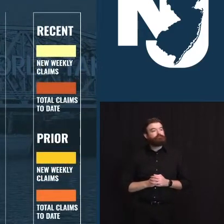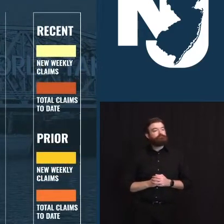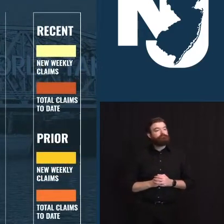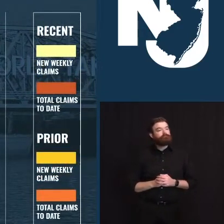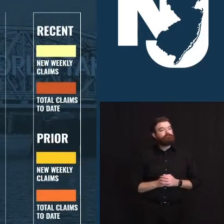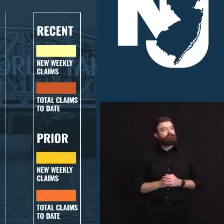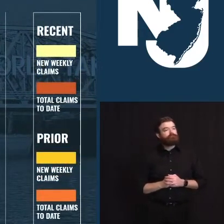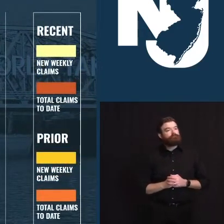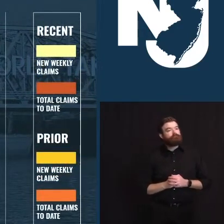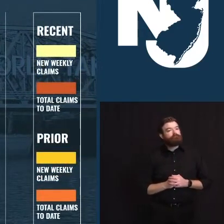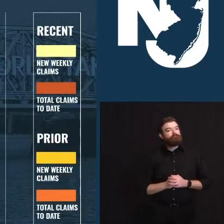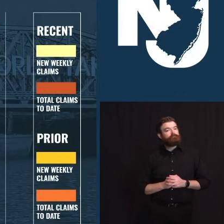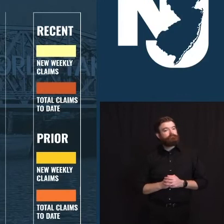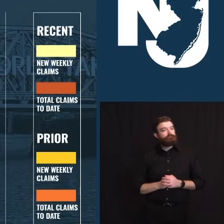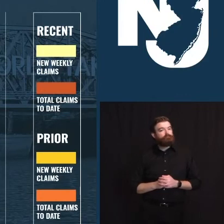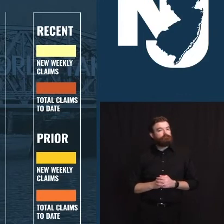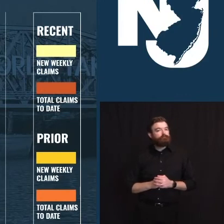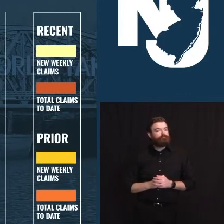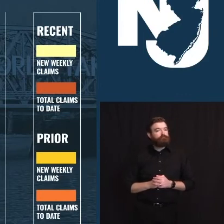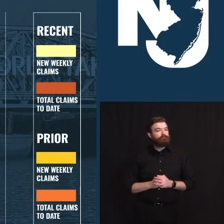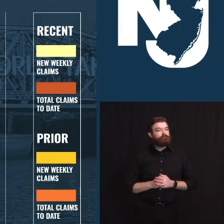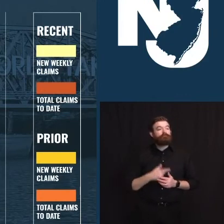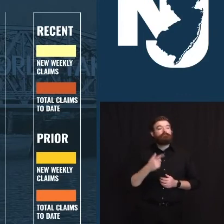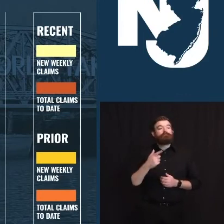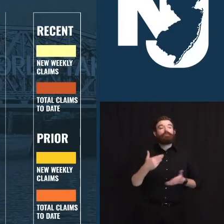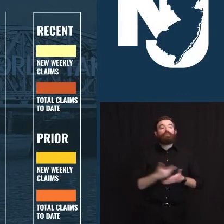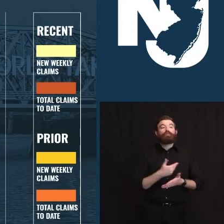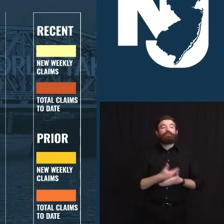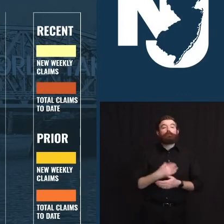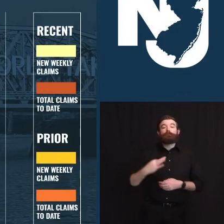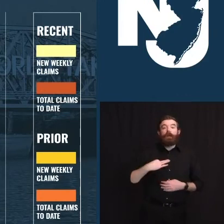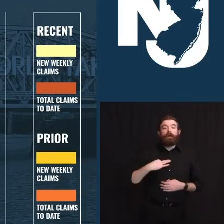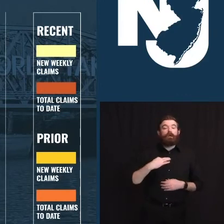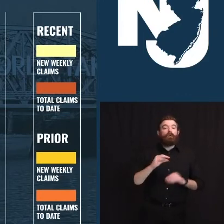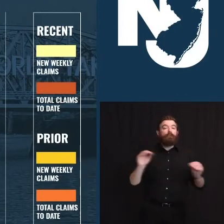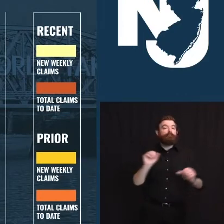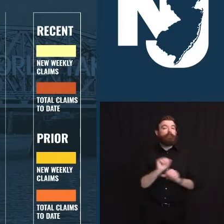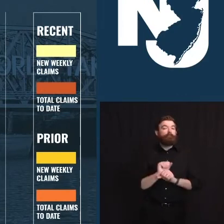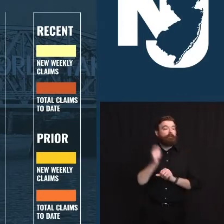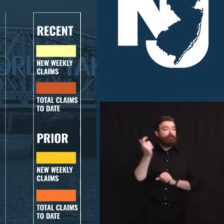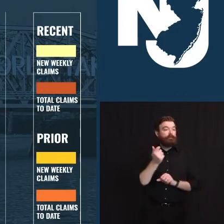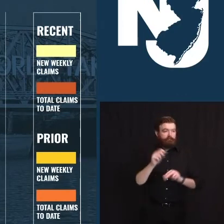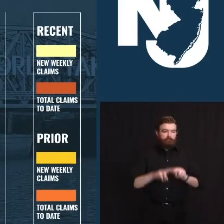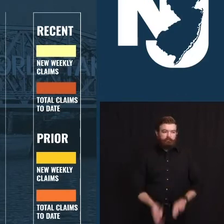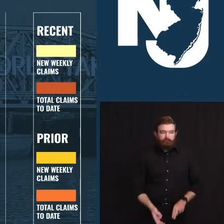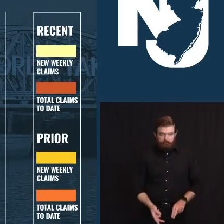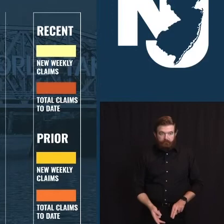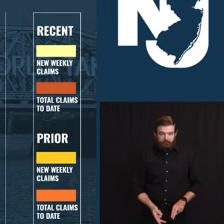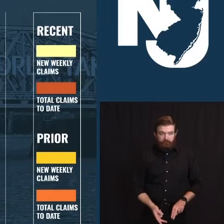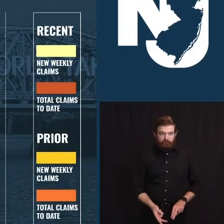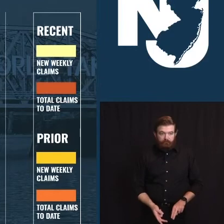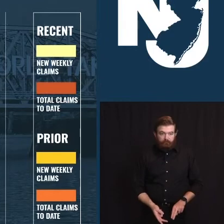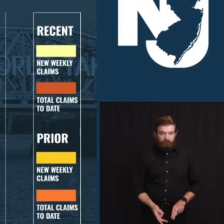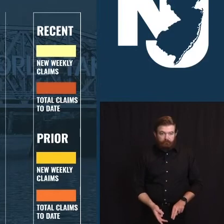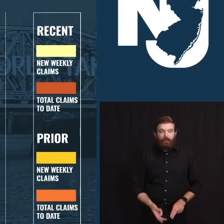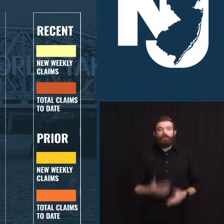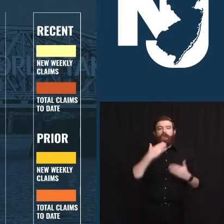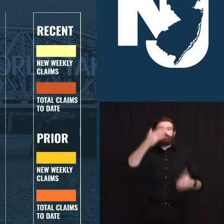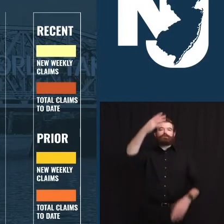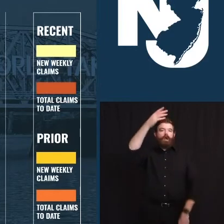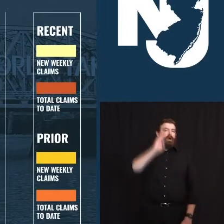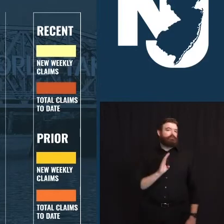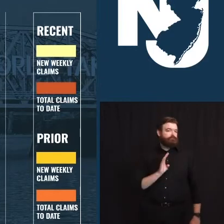over the past week declined by more than 20% from the week prior, a drop of more than 5,000 initial claims. Thank God it's still too many,